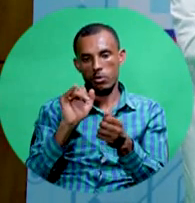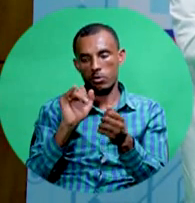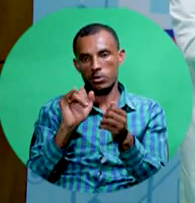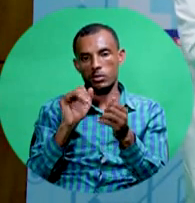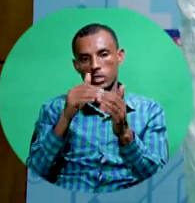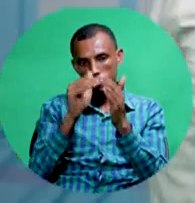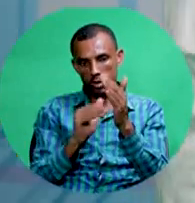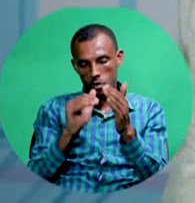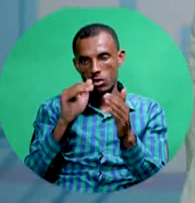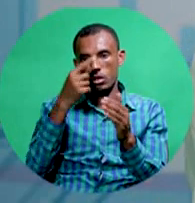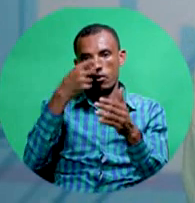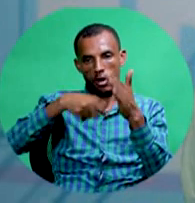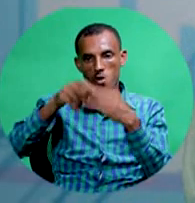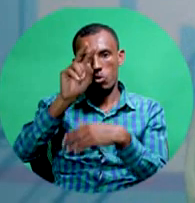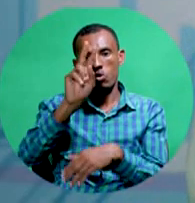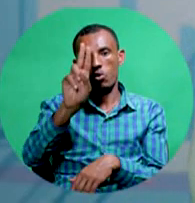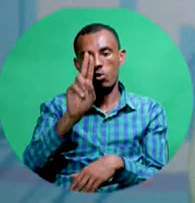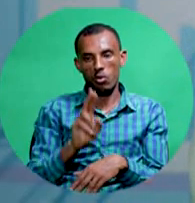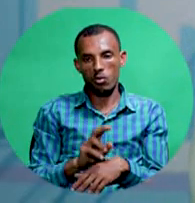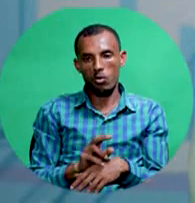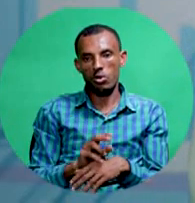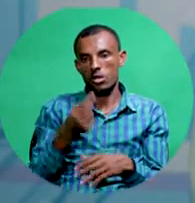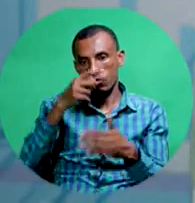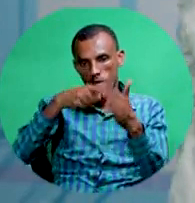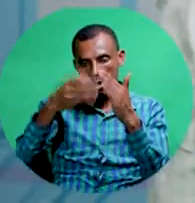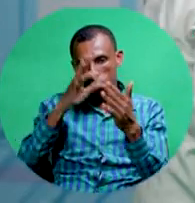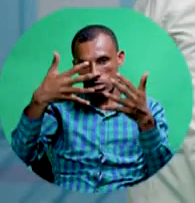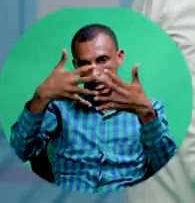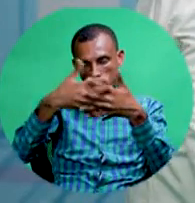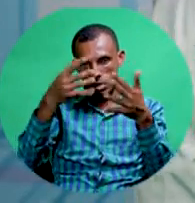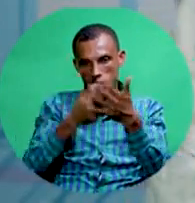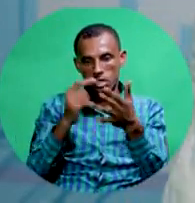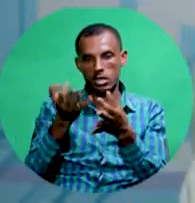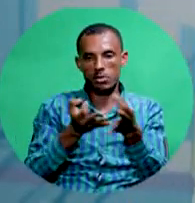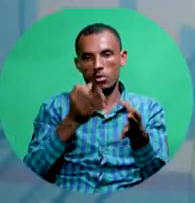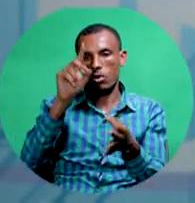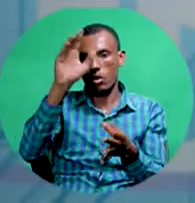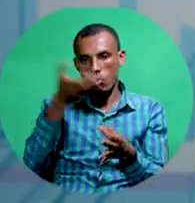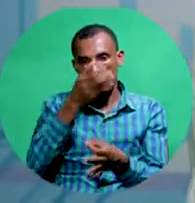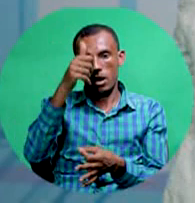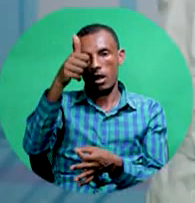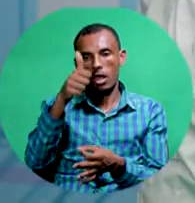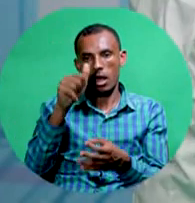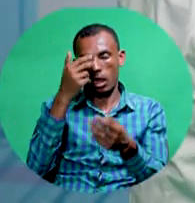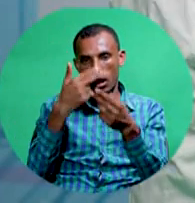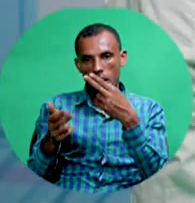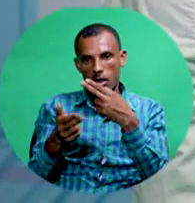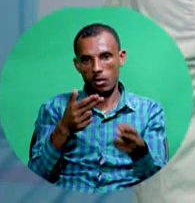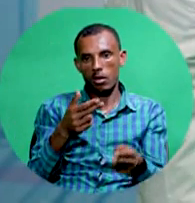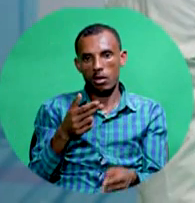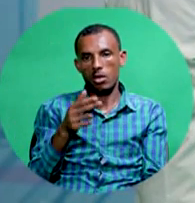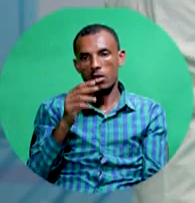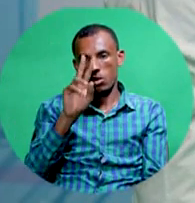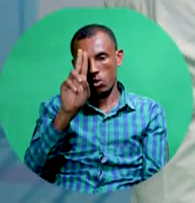value of u. So the value, or the integration of this expression, is 1 over a times